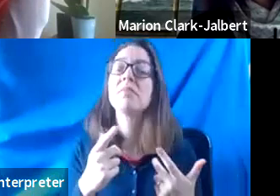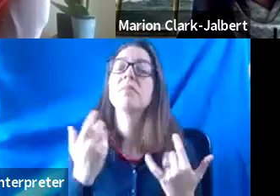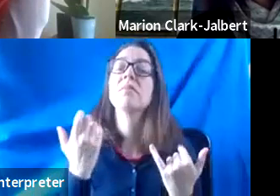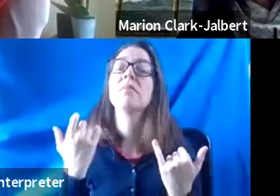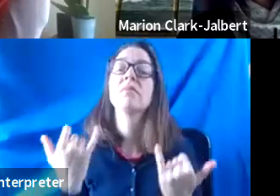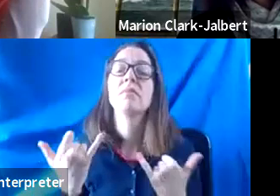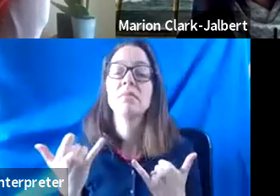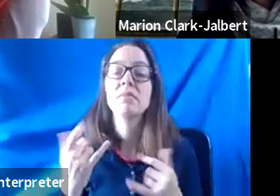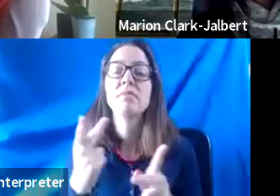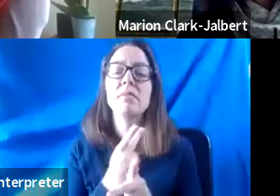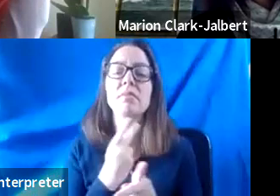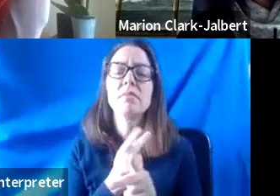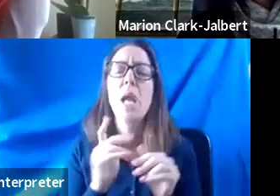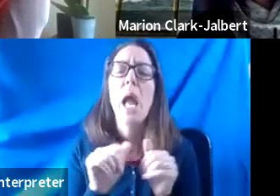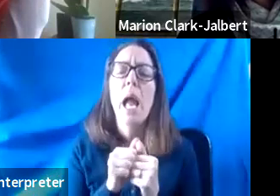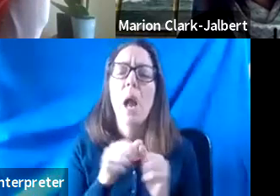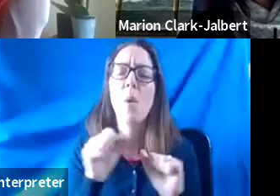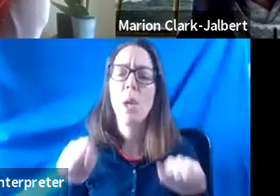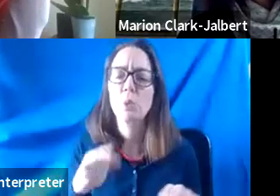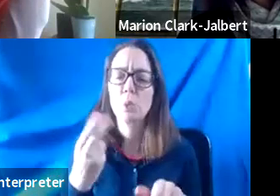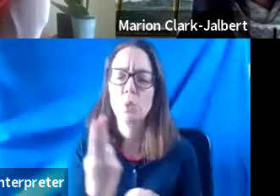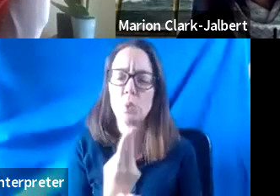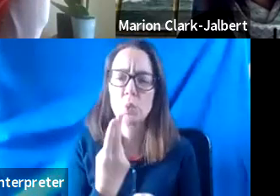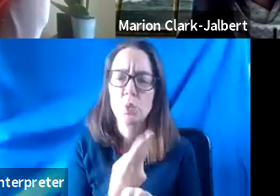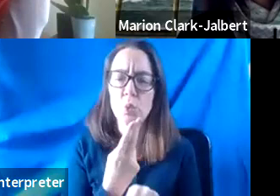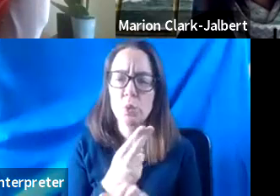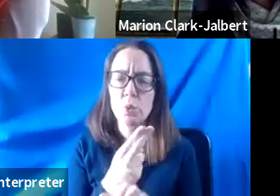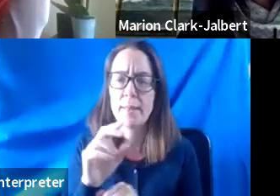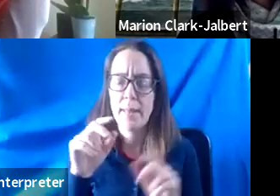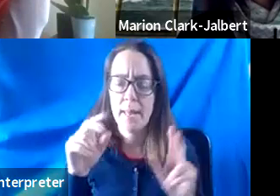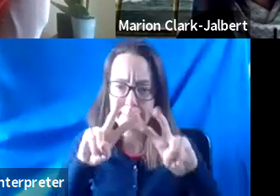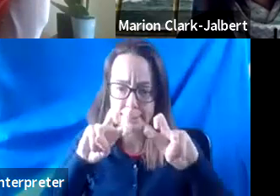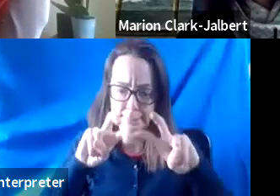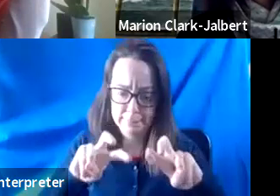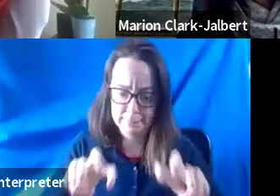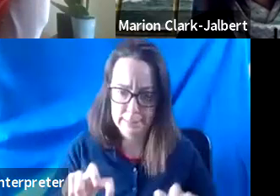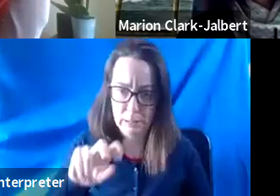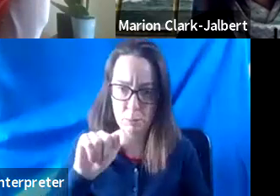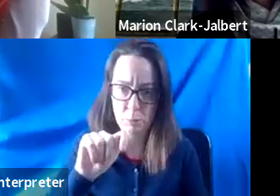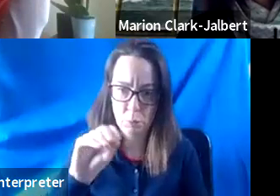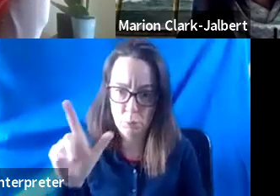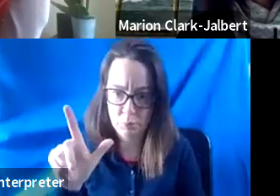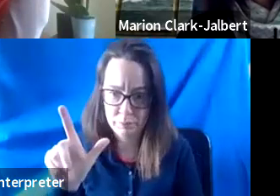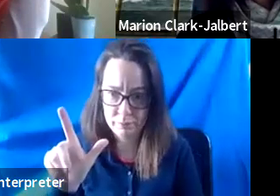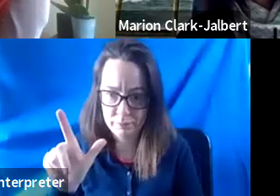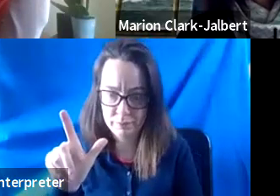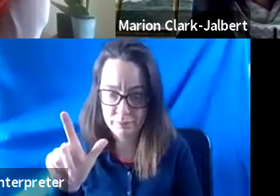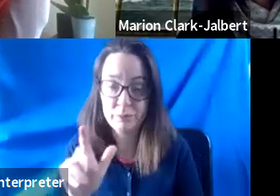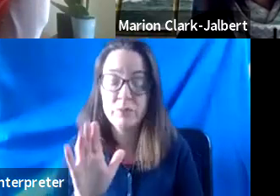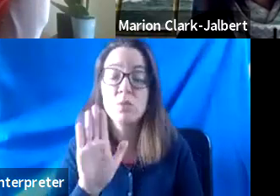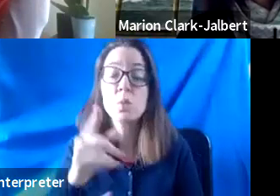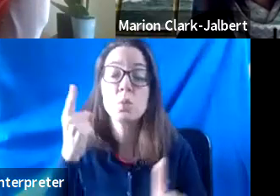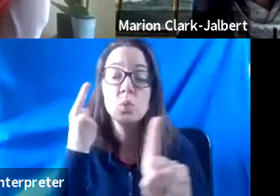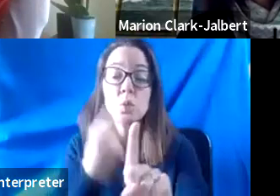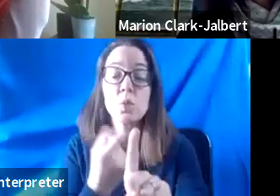examine tool. Your goal is not to criticize Amy. Your goal is not to criticize Bob. But your goal is to